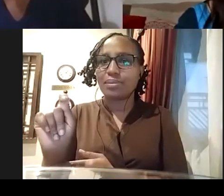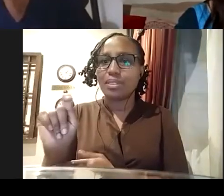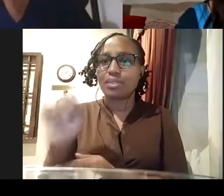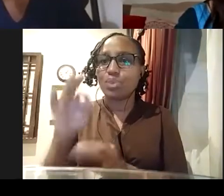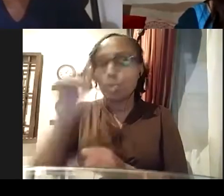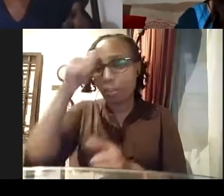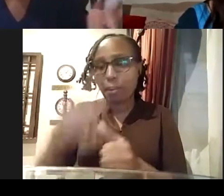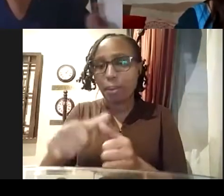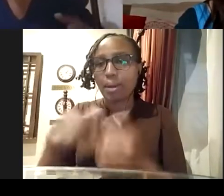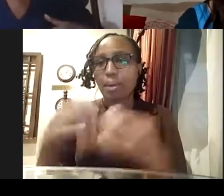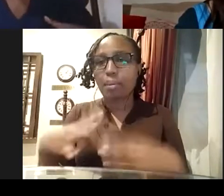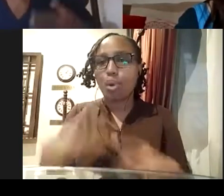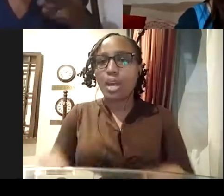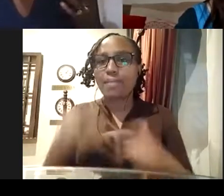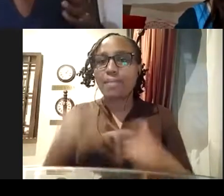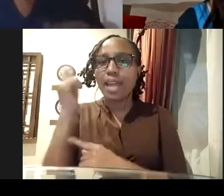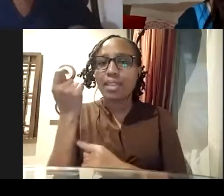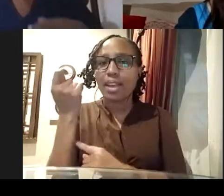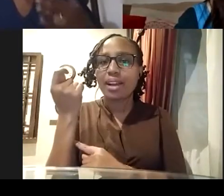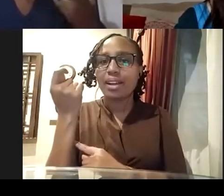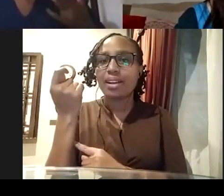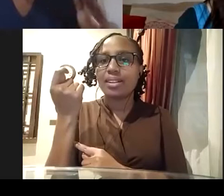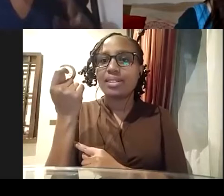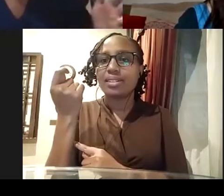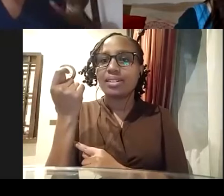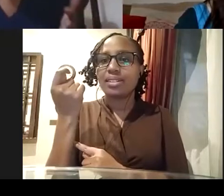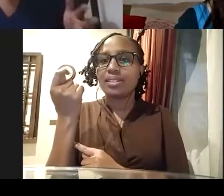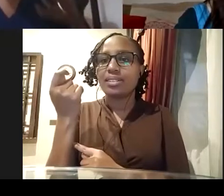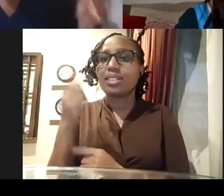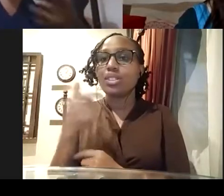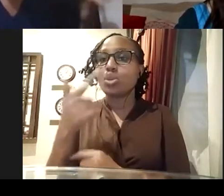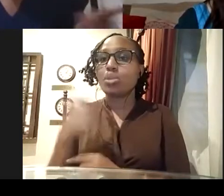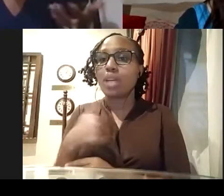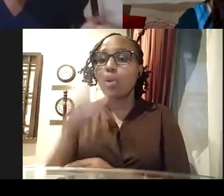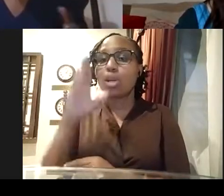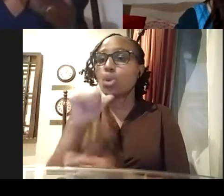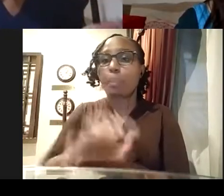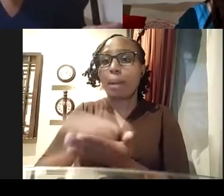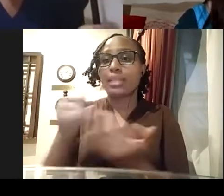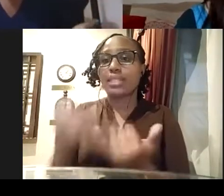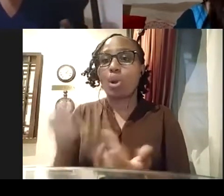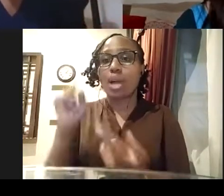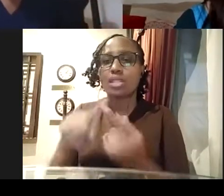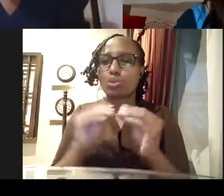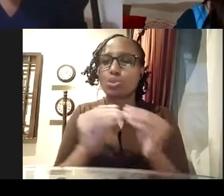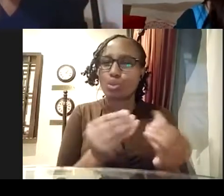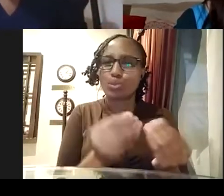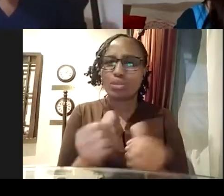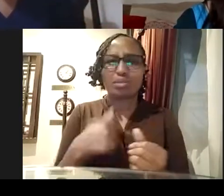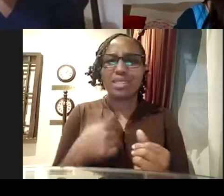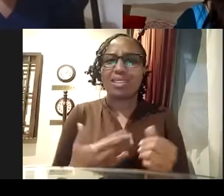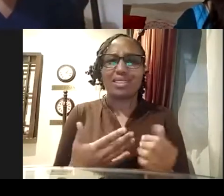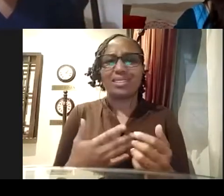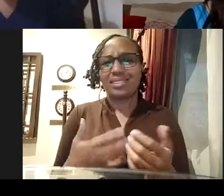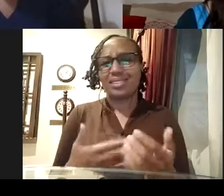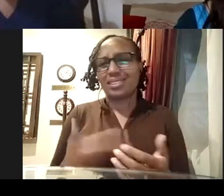sound is by living in Kenya. So like, and he quite recently told me, I'm not gonna publish it now until you work on those things. And I was quite upset. But like when I